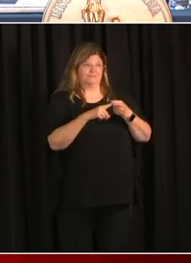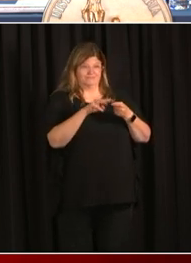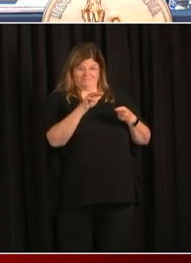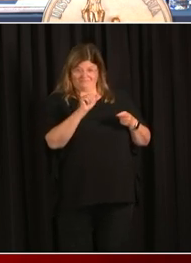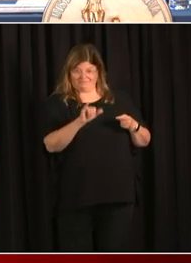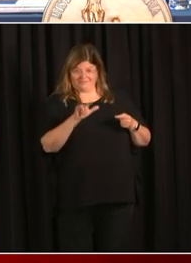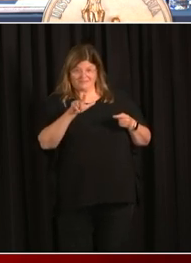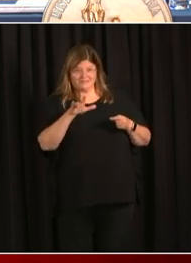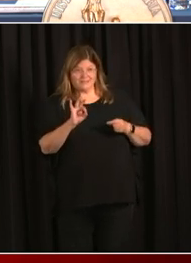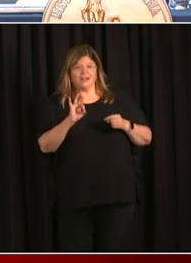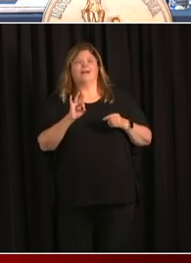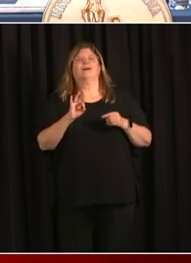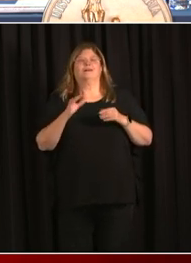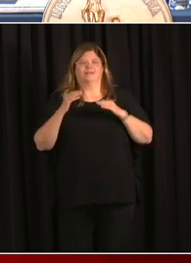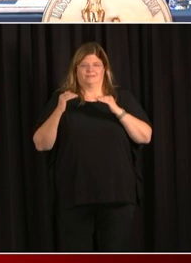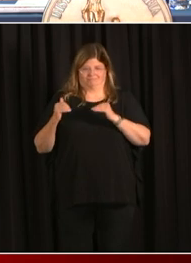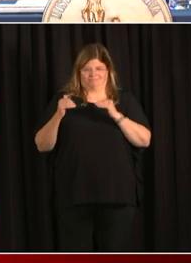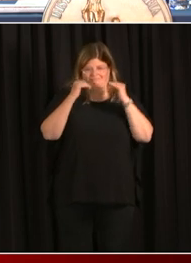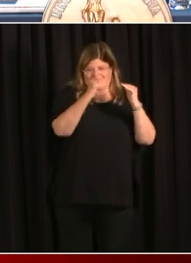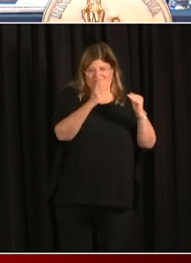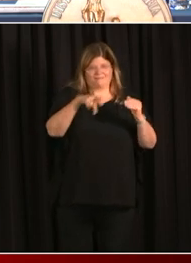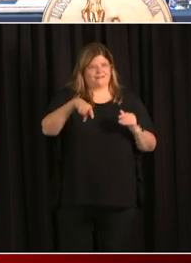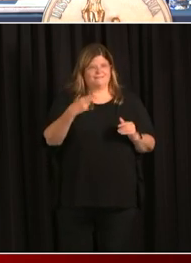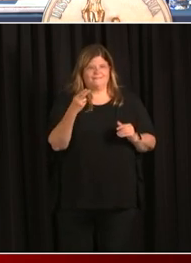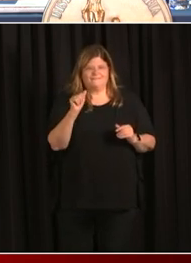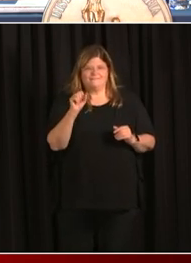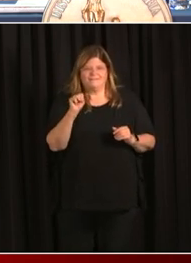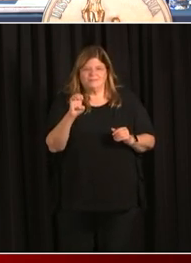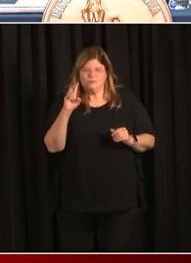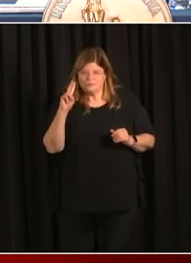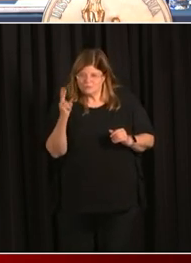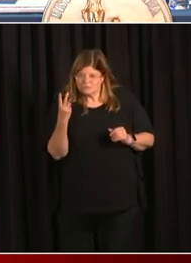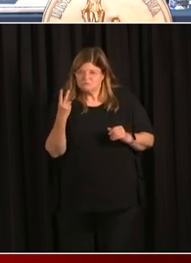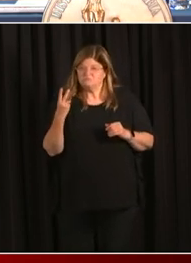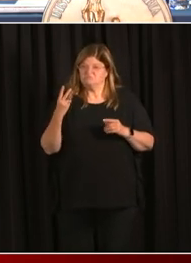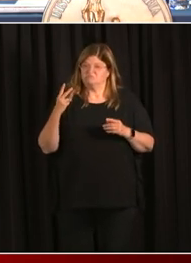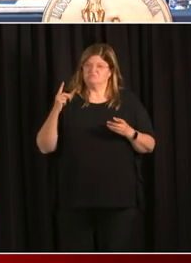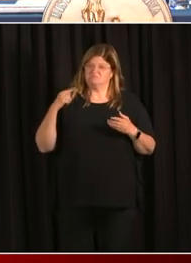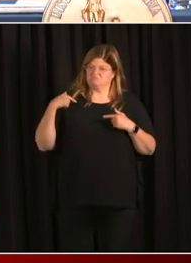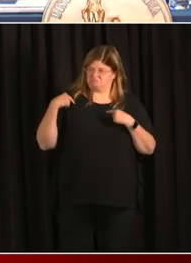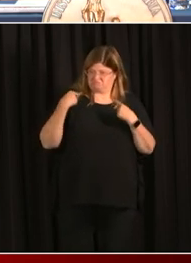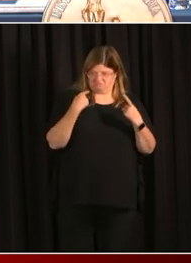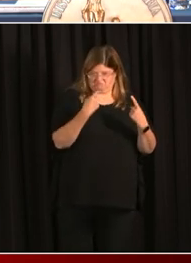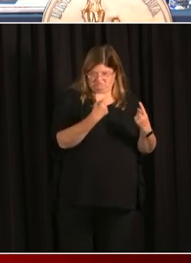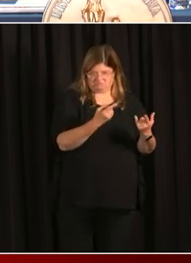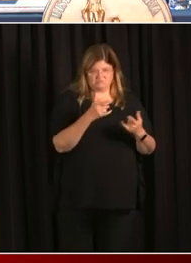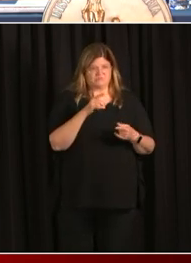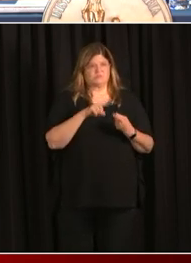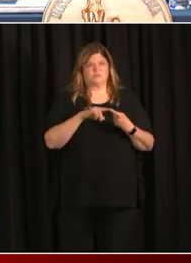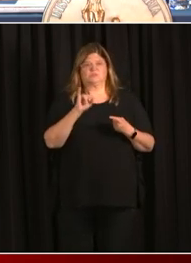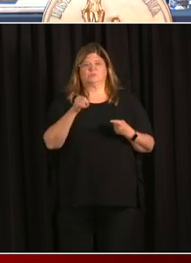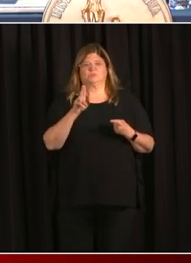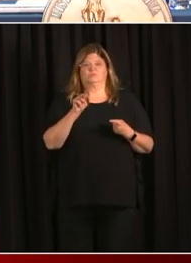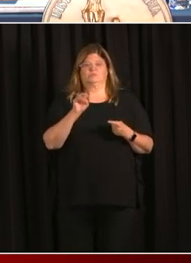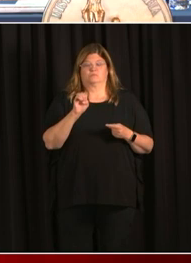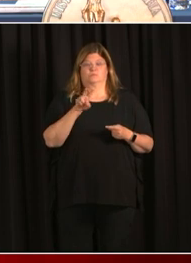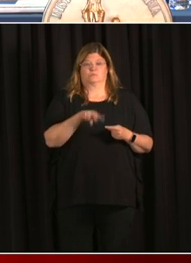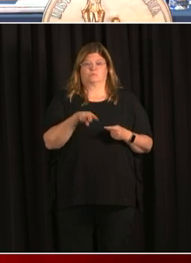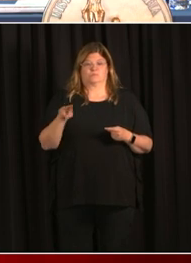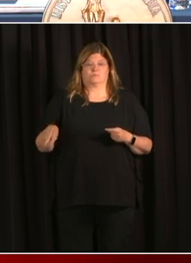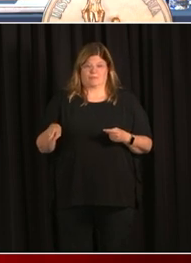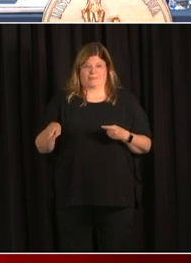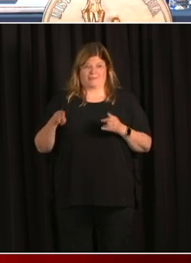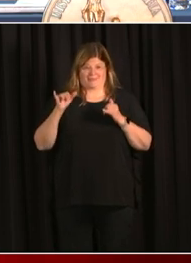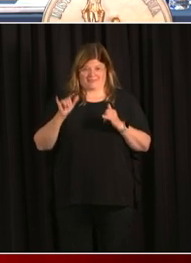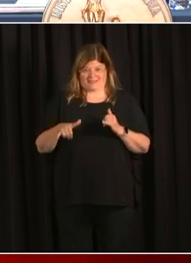entered phase 2, which we remain in on June the 22nd. Over that period of time, our